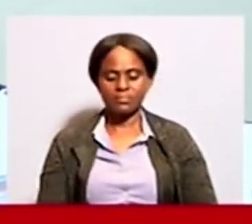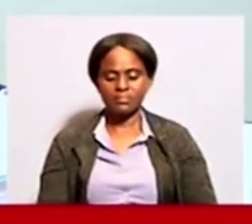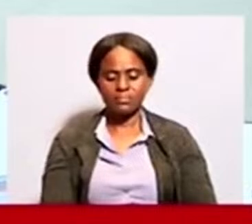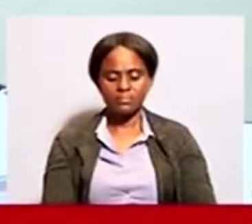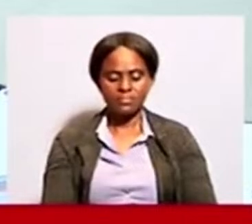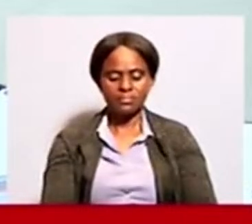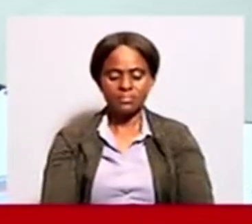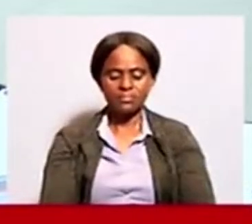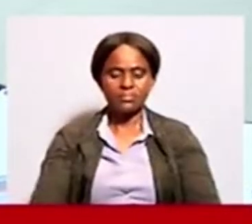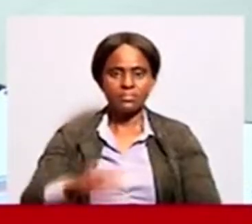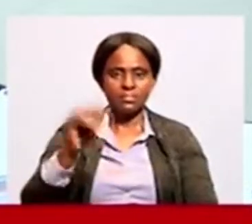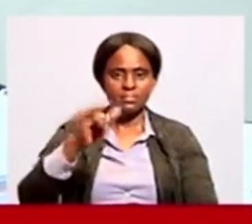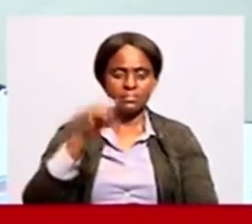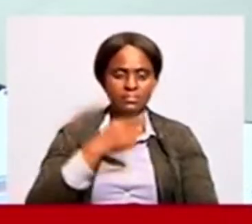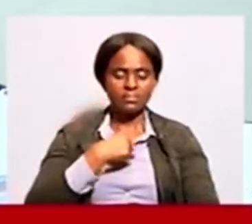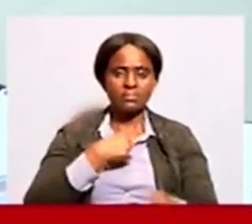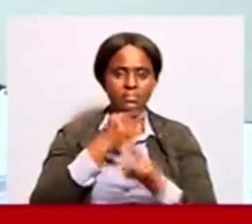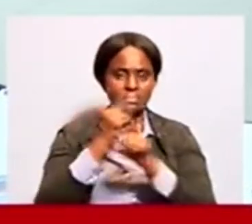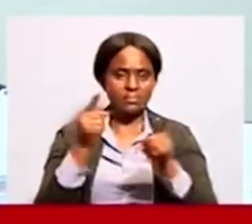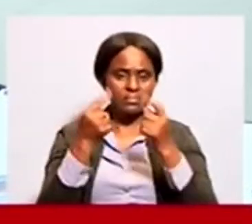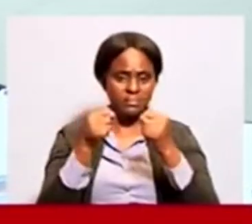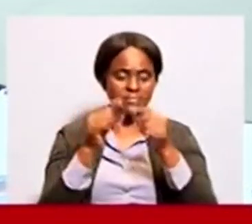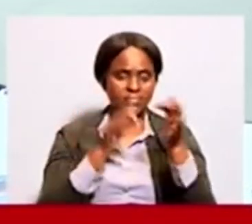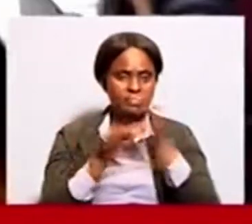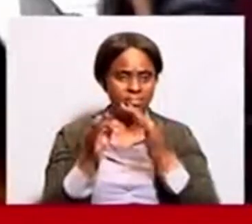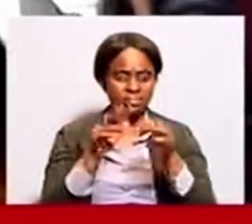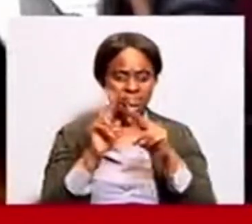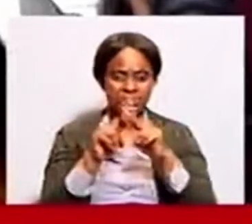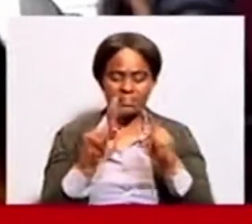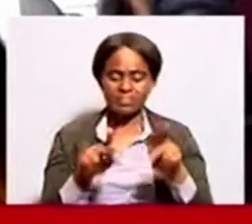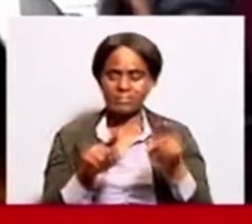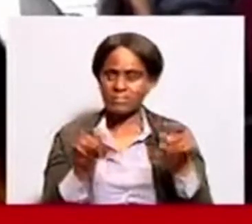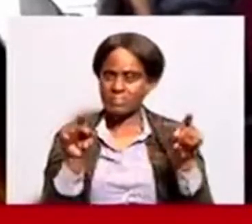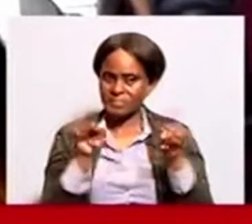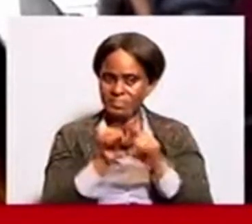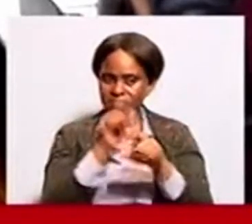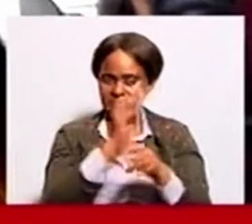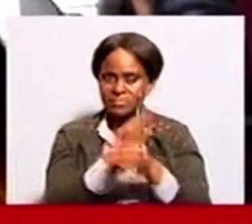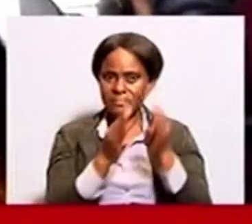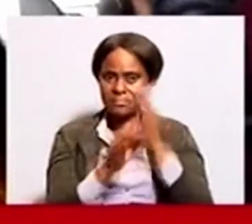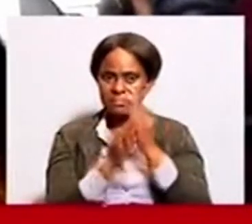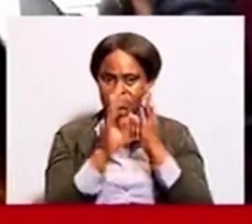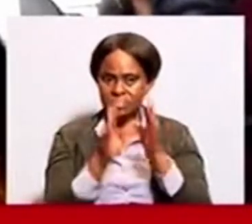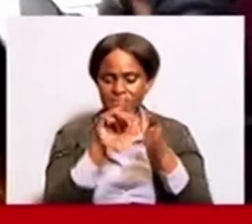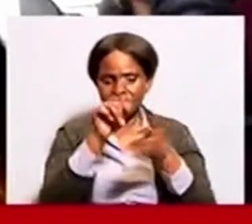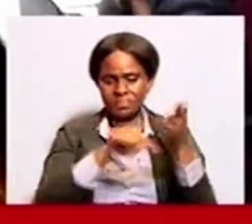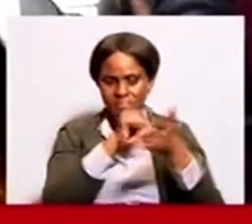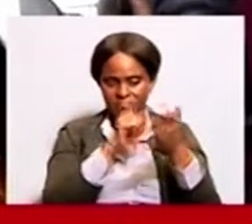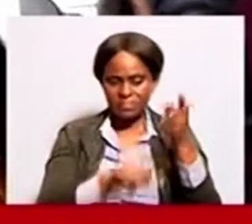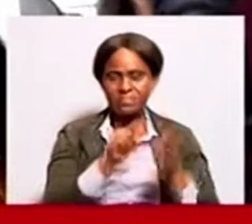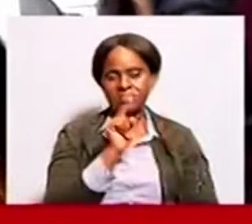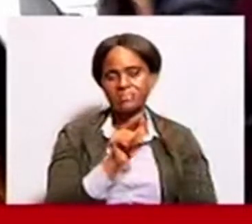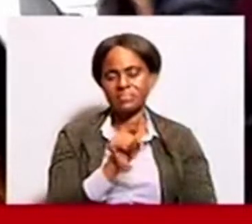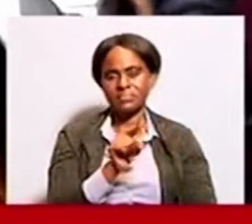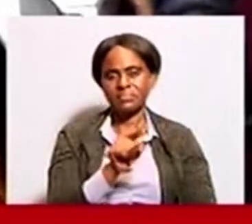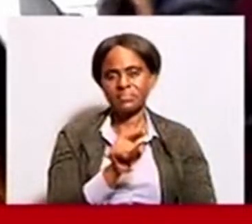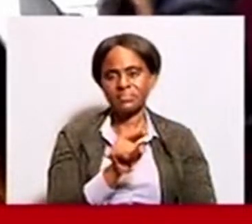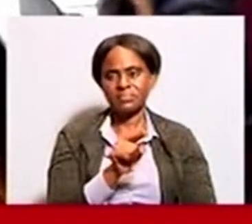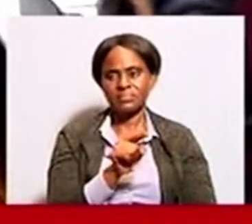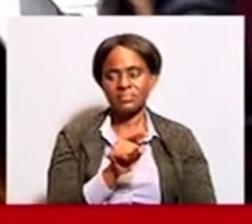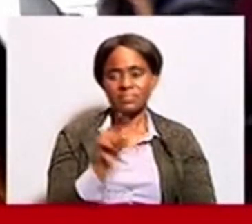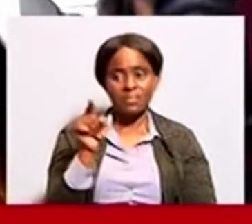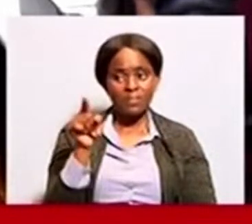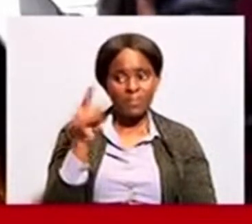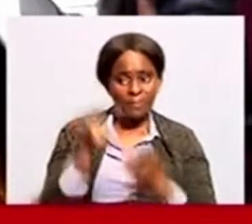Yes, I was just trying to. Chair, on the contractor and the termination, according to what